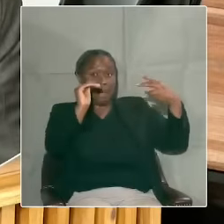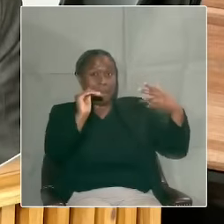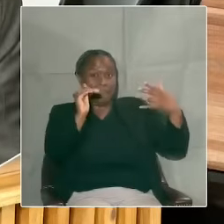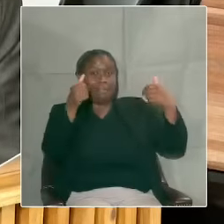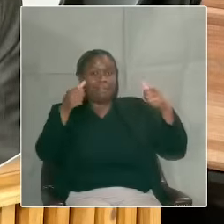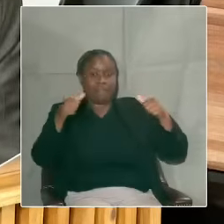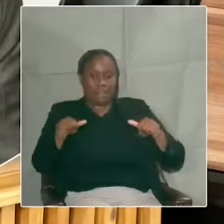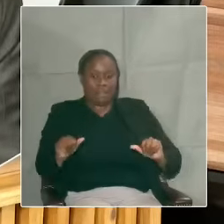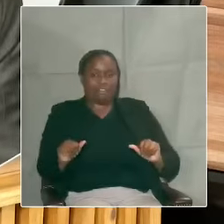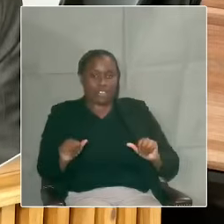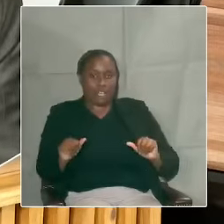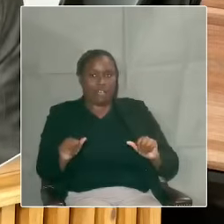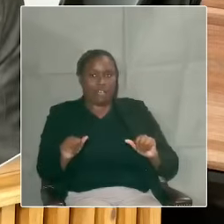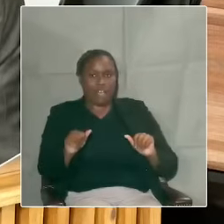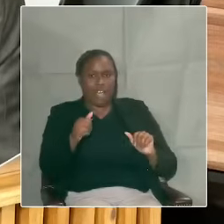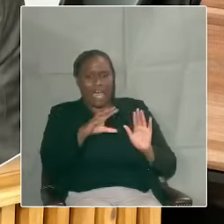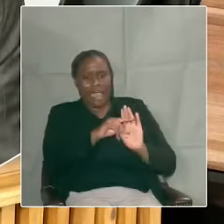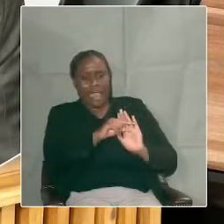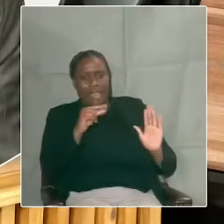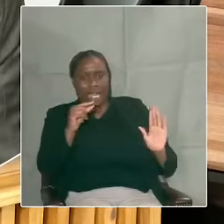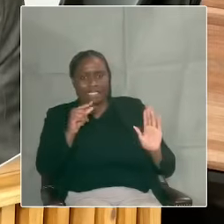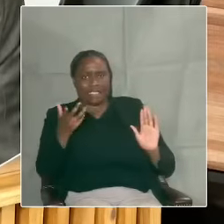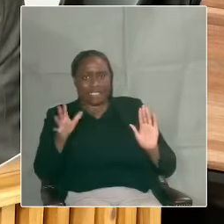breakdown. It must be highlighted.